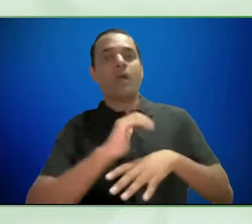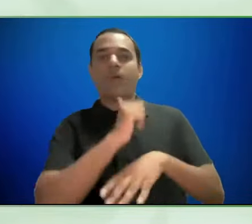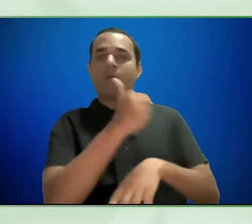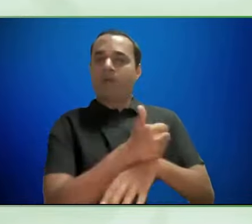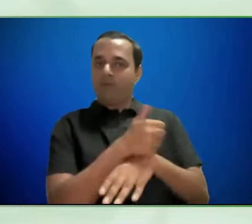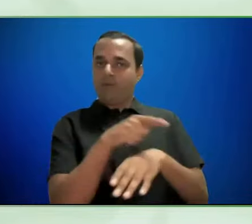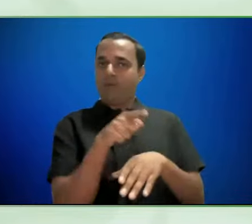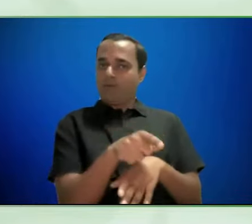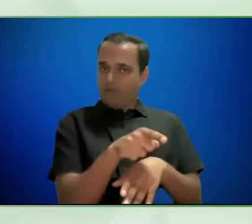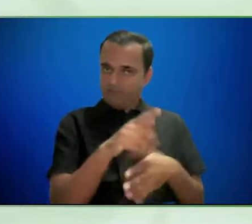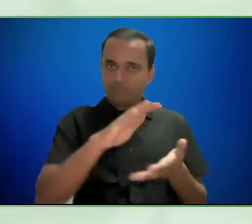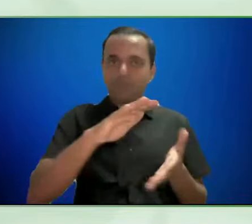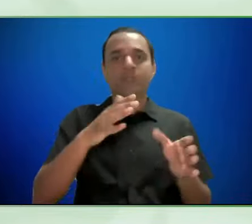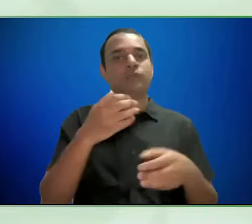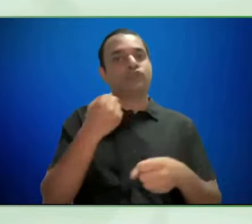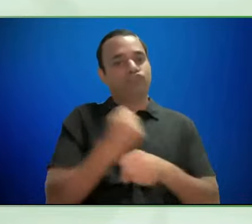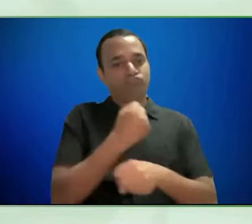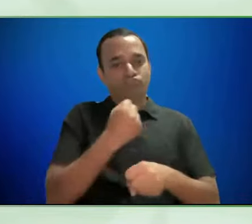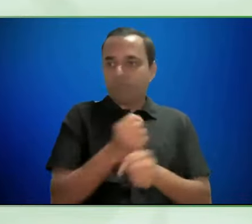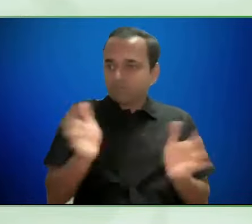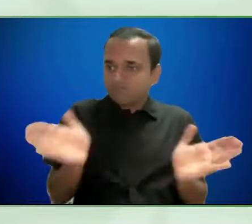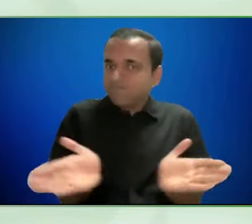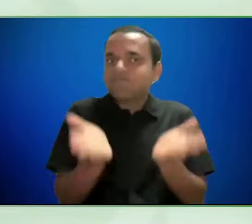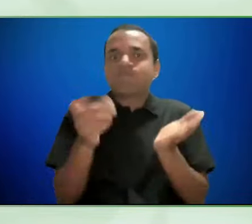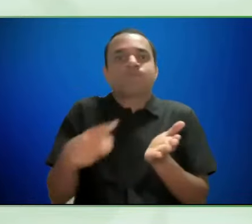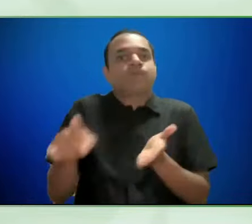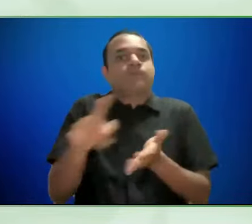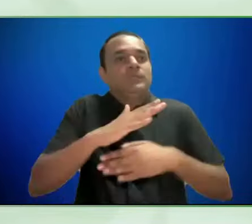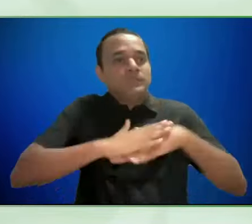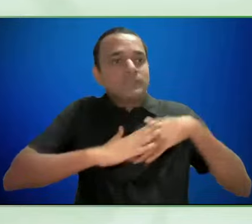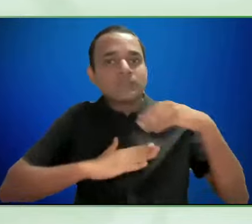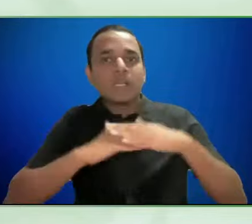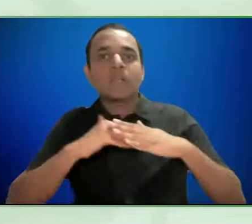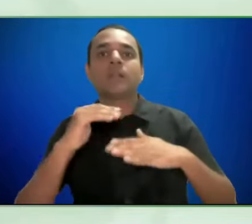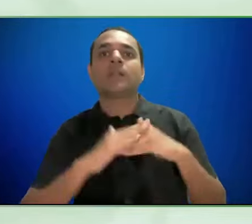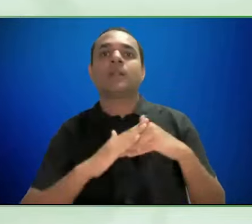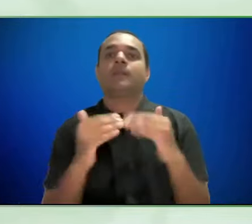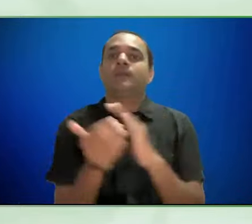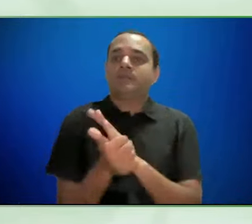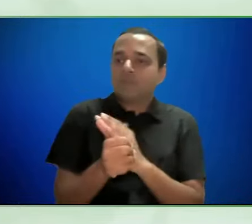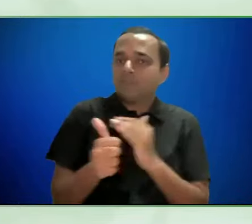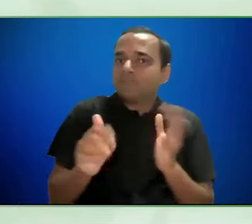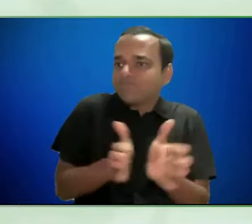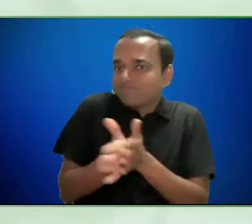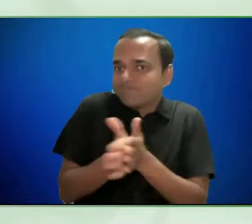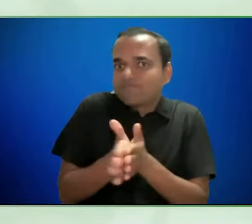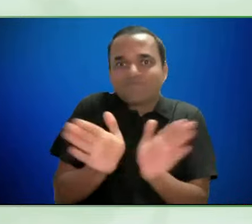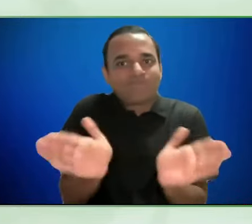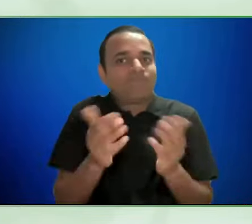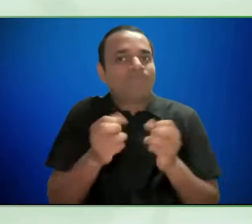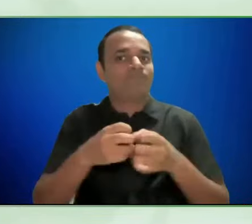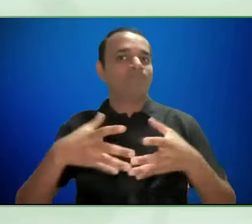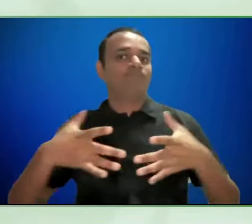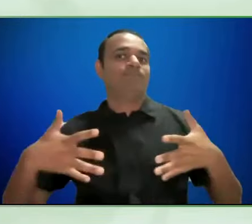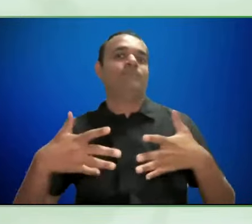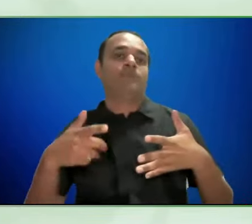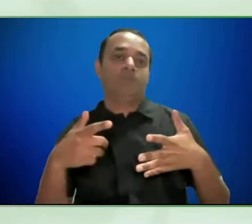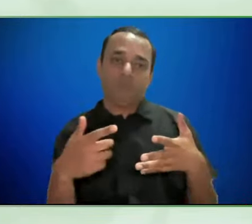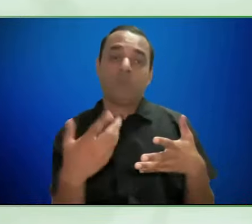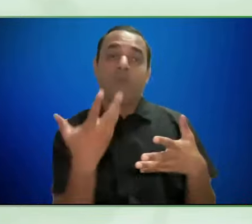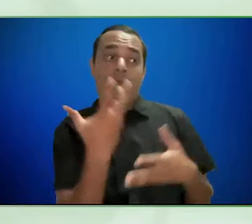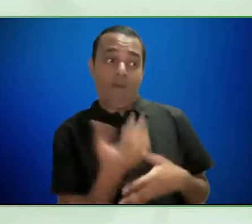And so I asked you, what do you want to be when you grow up? Right. Do you remember the first answer you gave?